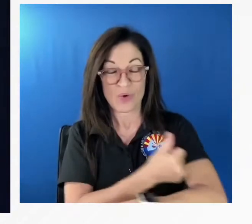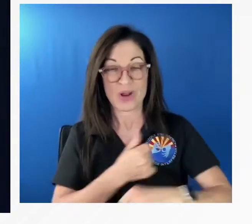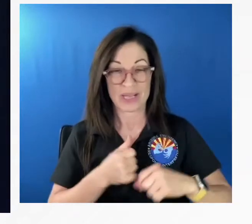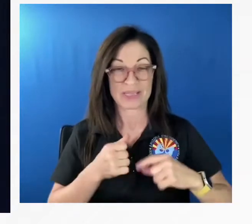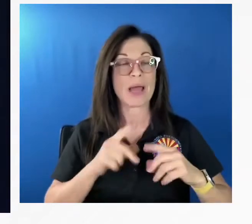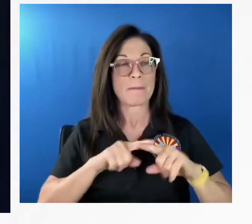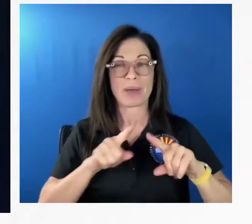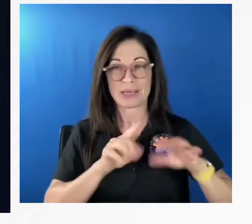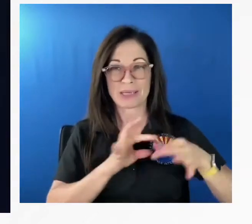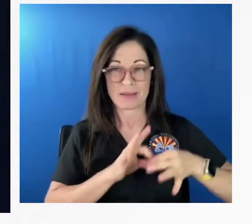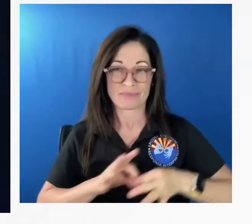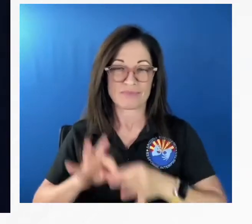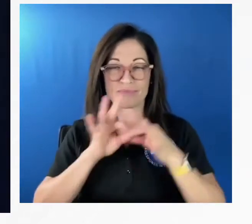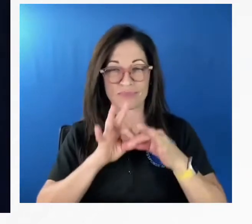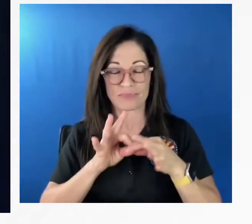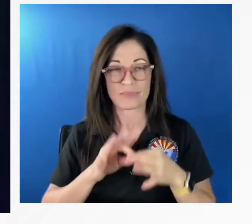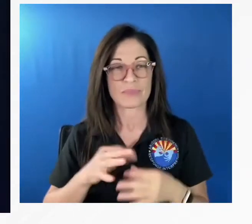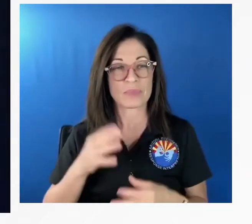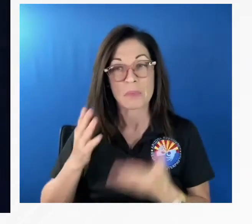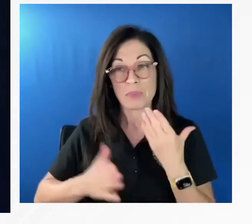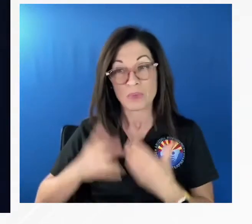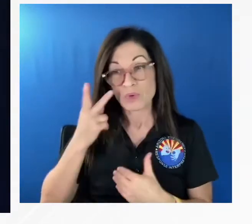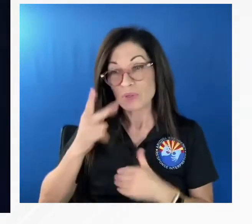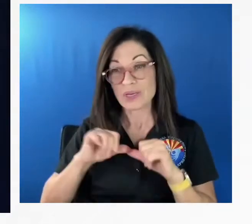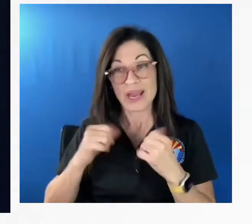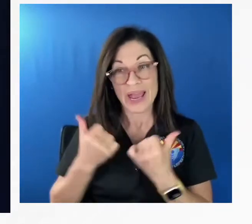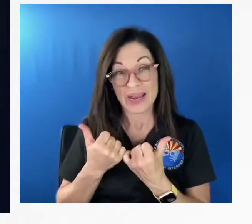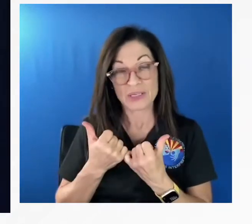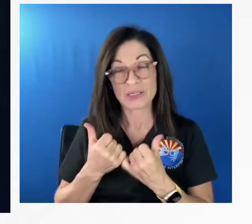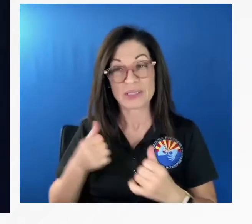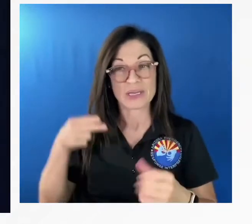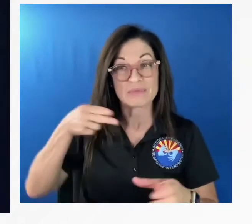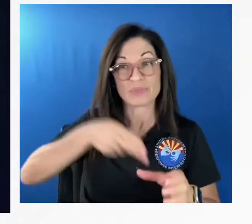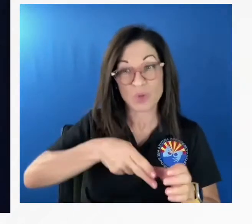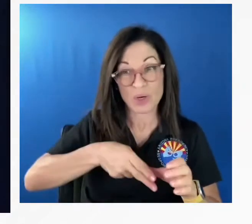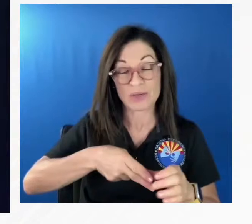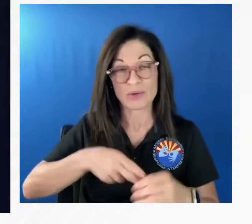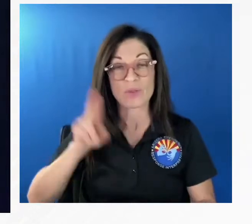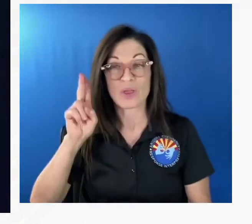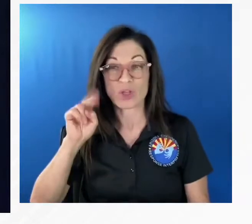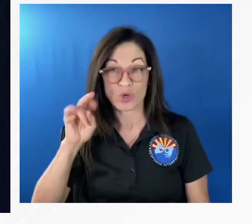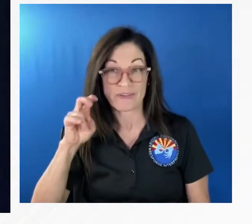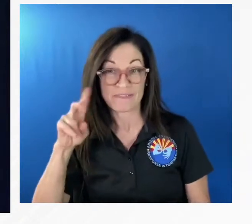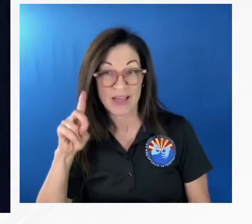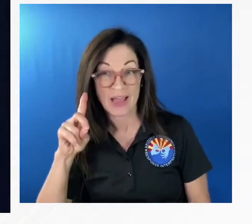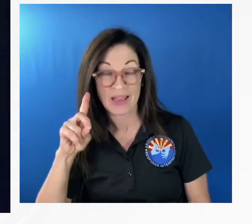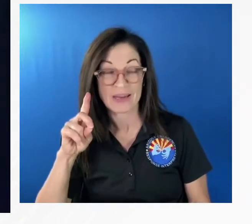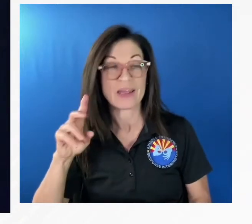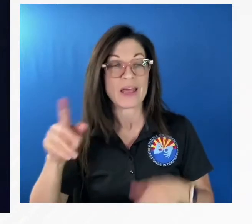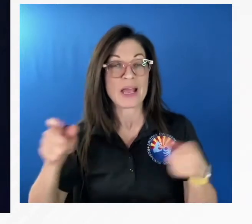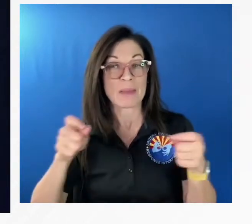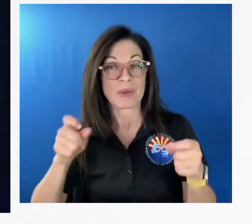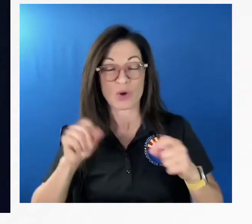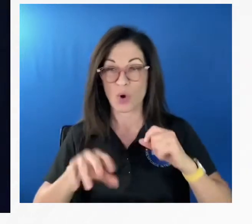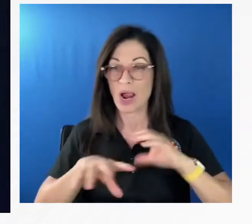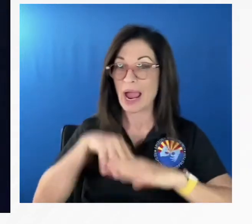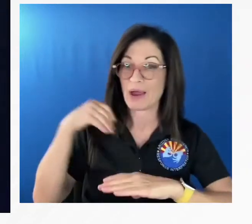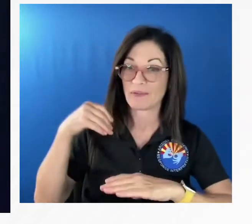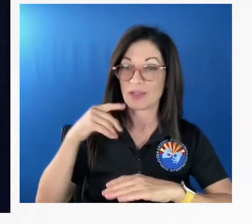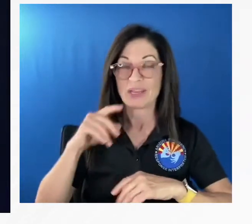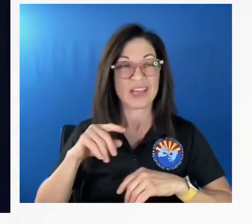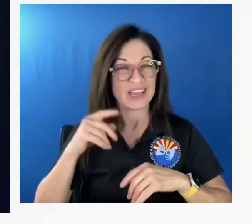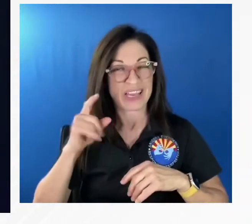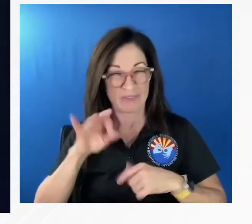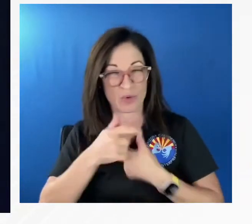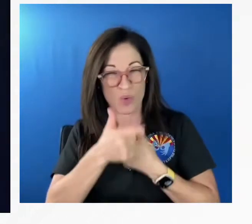just because you might see an agency join into Unified Command or out of Unified Command, when you see those evening updates,